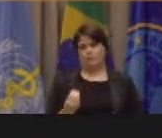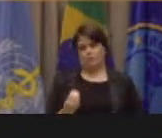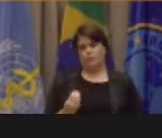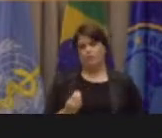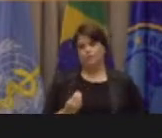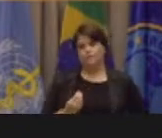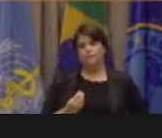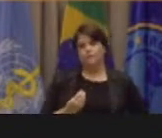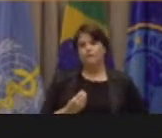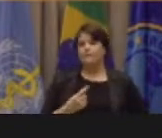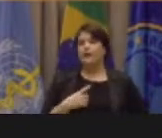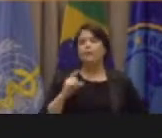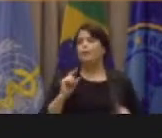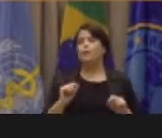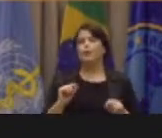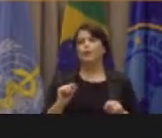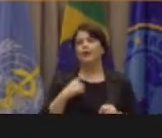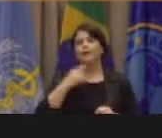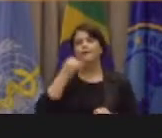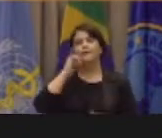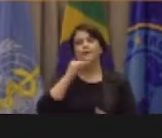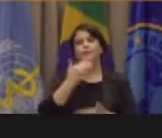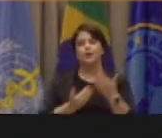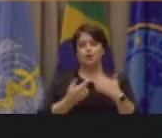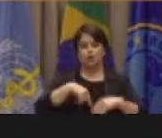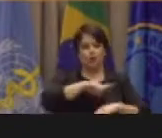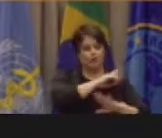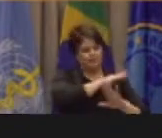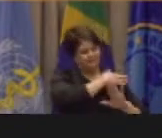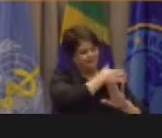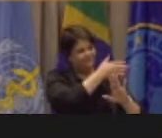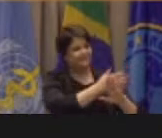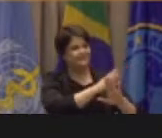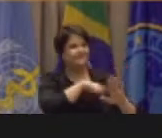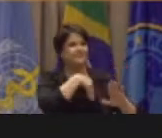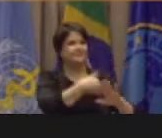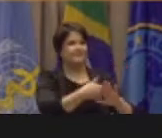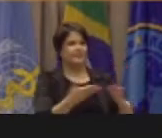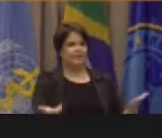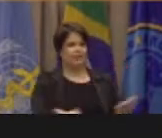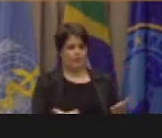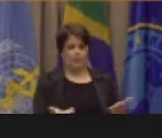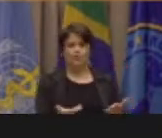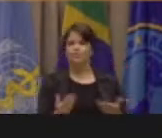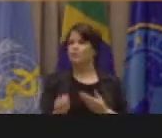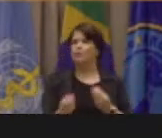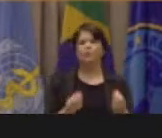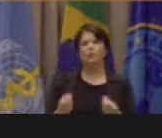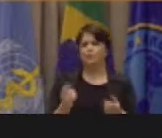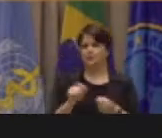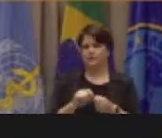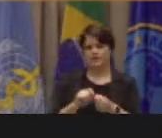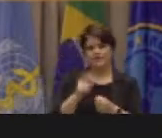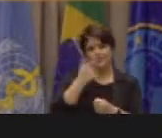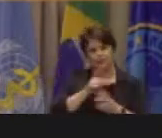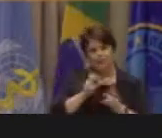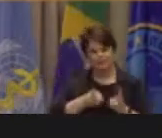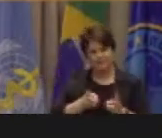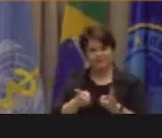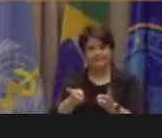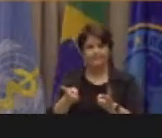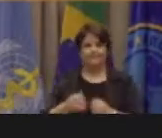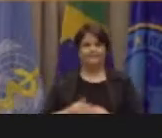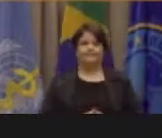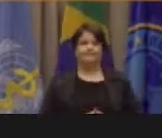ahead for not losing all that what we have built so far. So how to do this and how